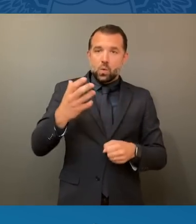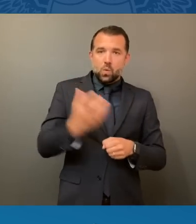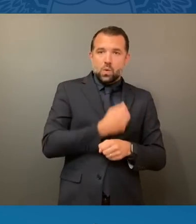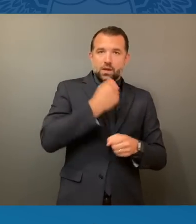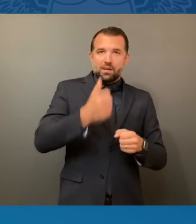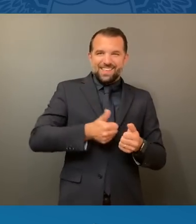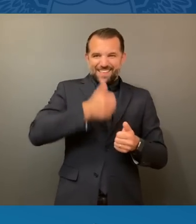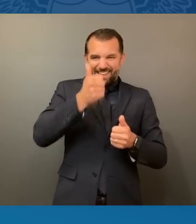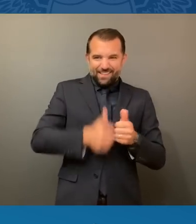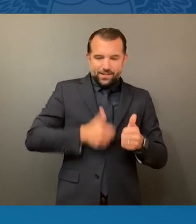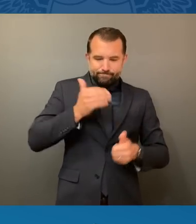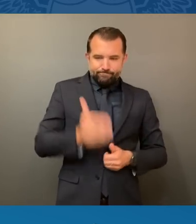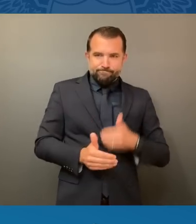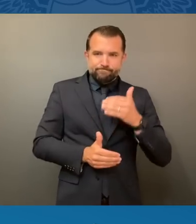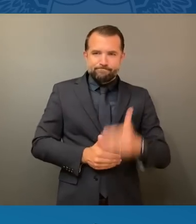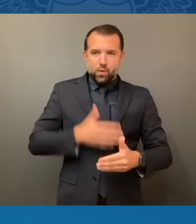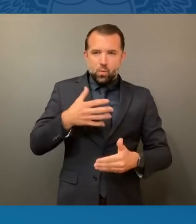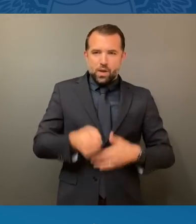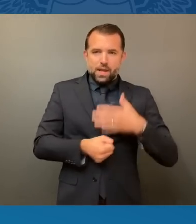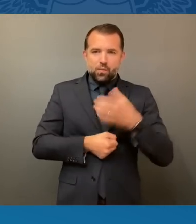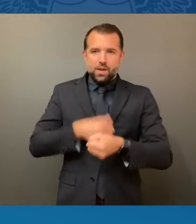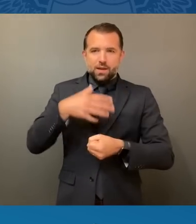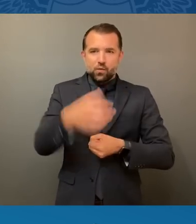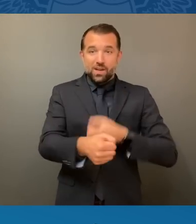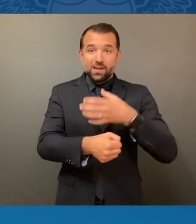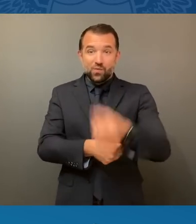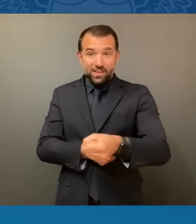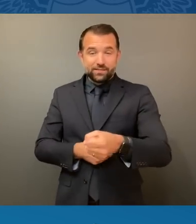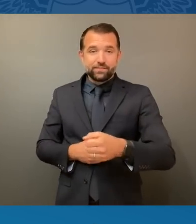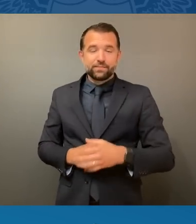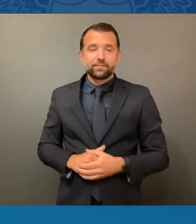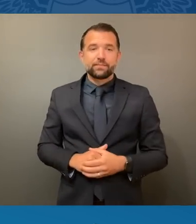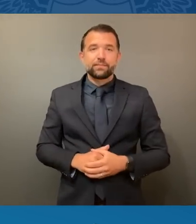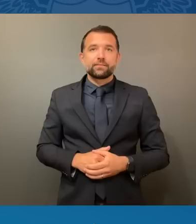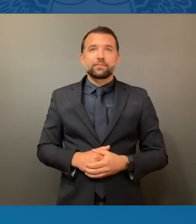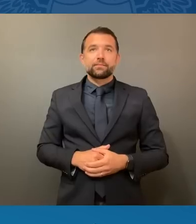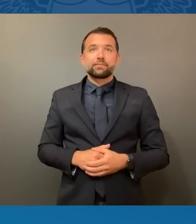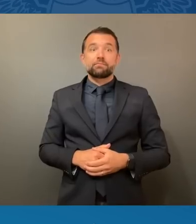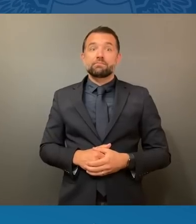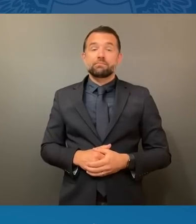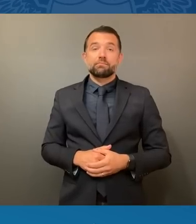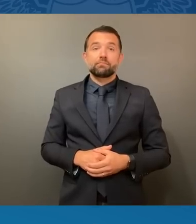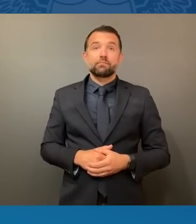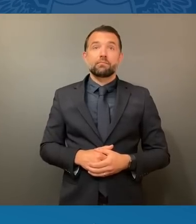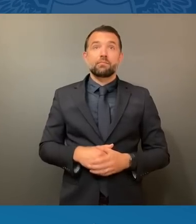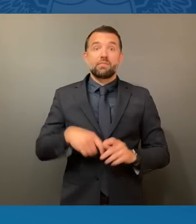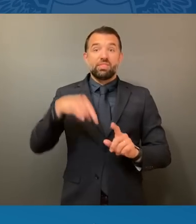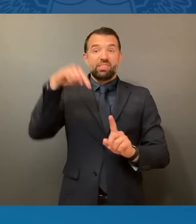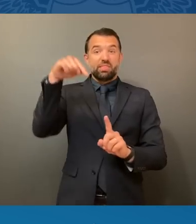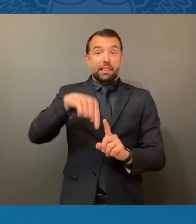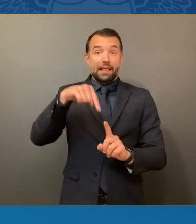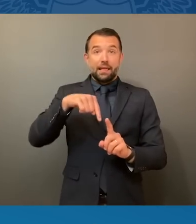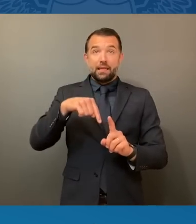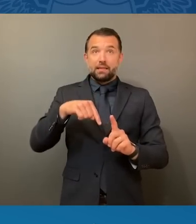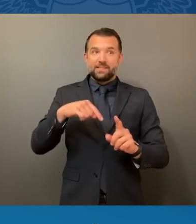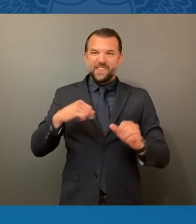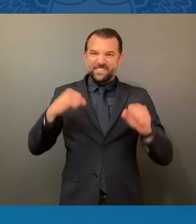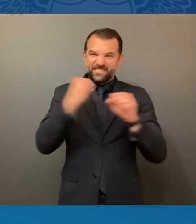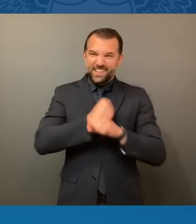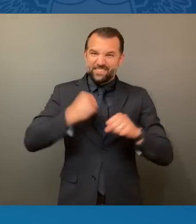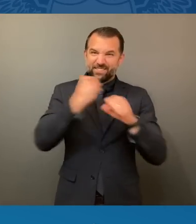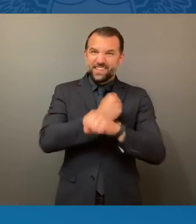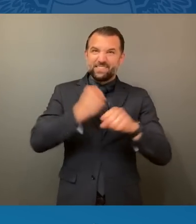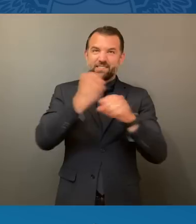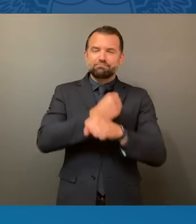there. The one is that it's the nature of these fights, that whatever gains we make, they will not